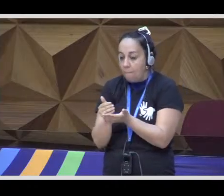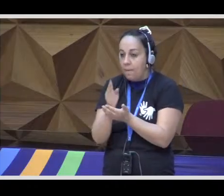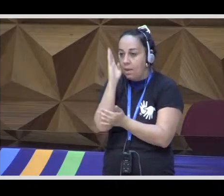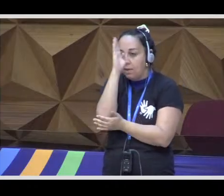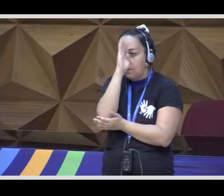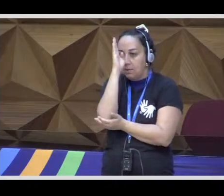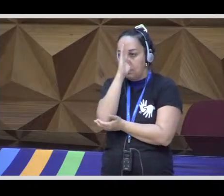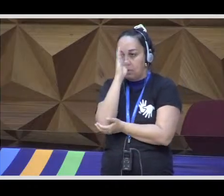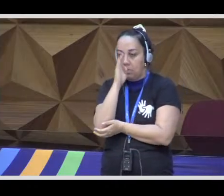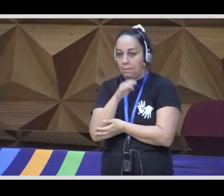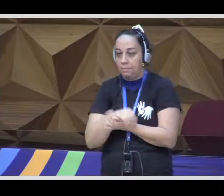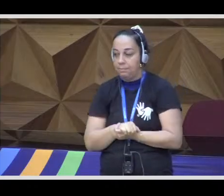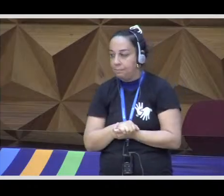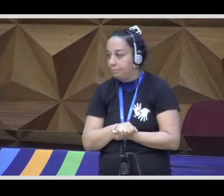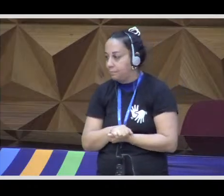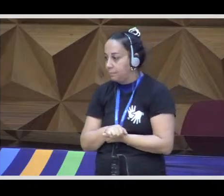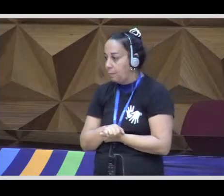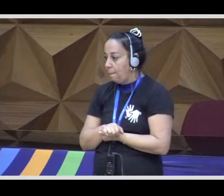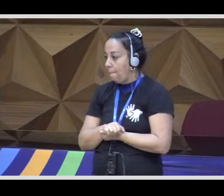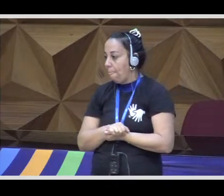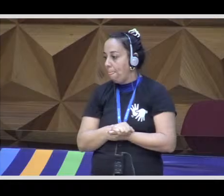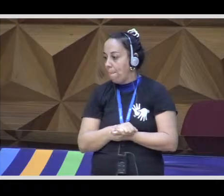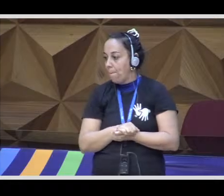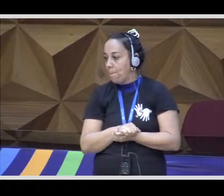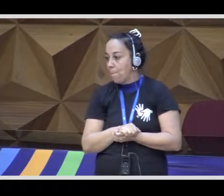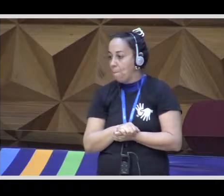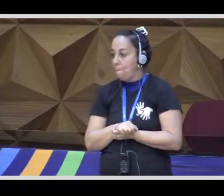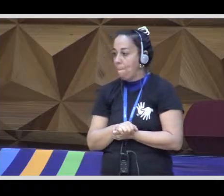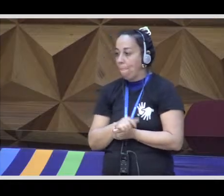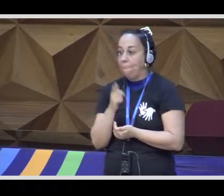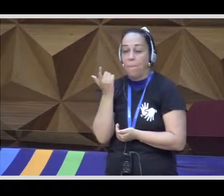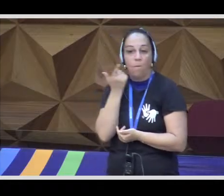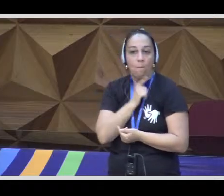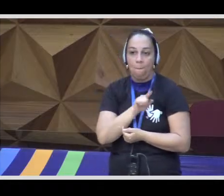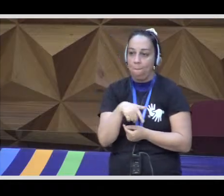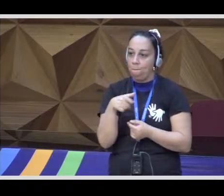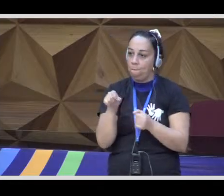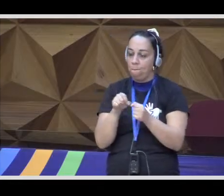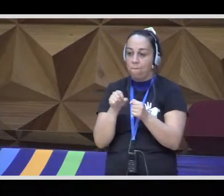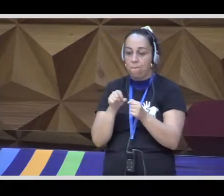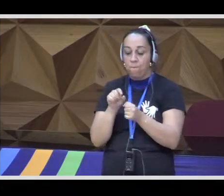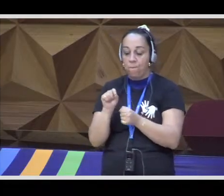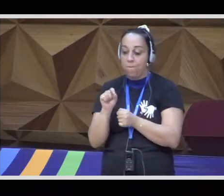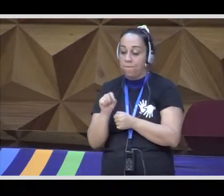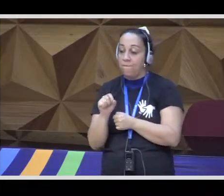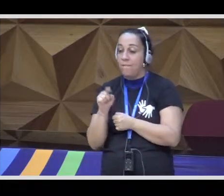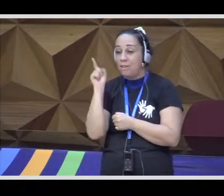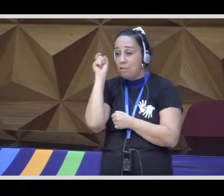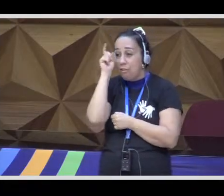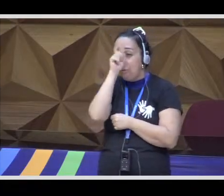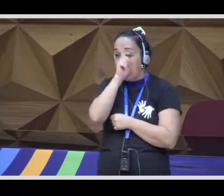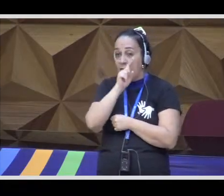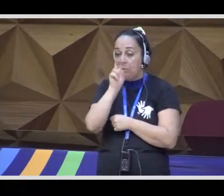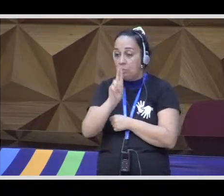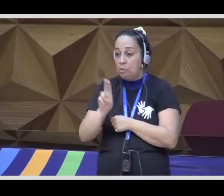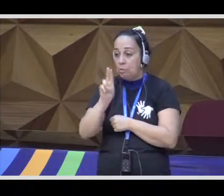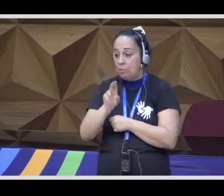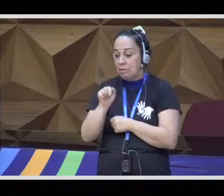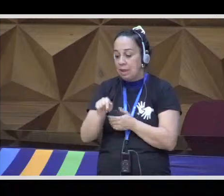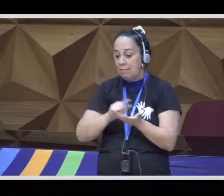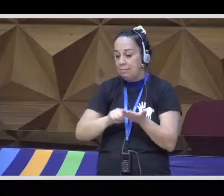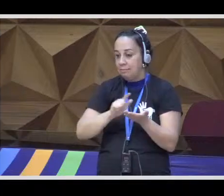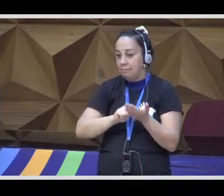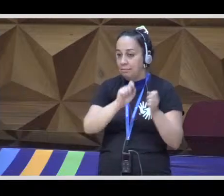And if we can't do that, then it becomes hard to use these immersive displays. But the advantage with an immersive display is that we control all